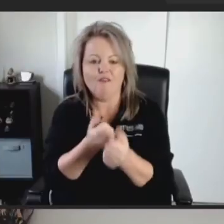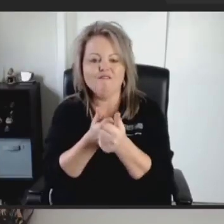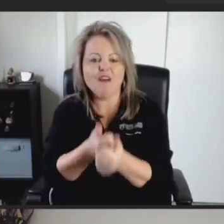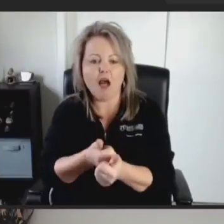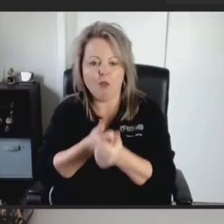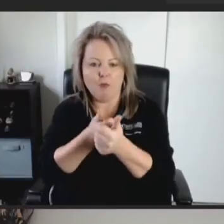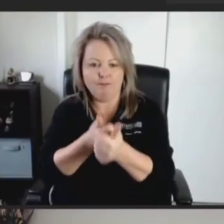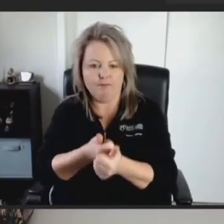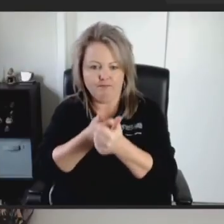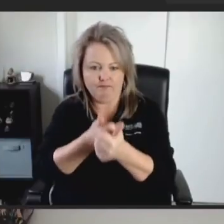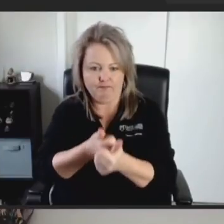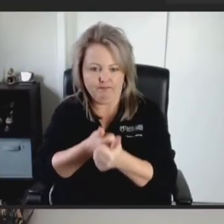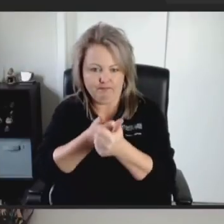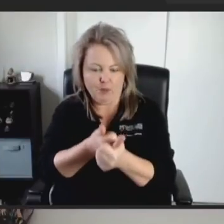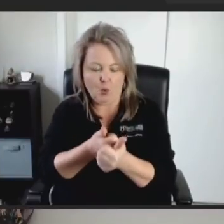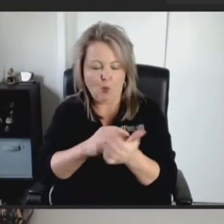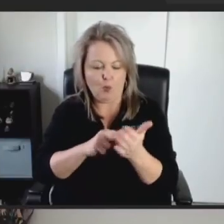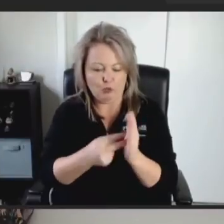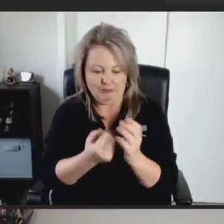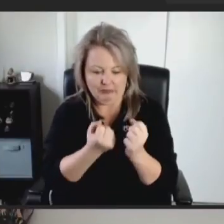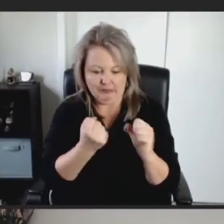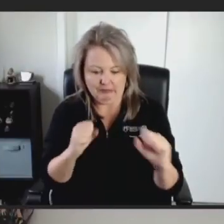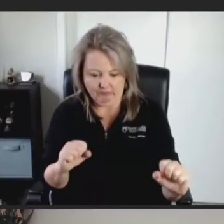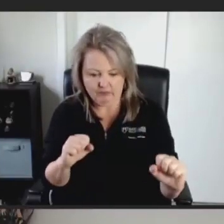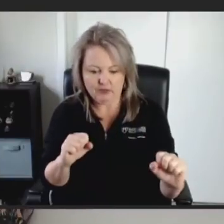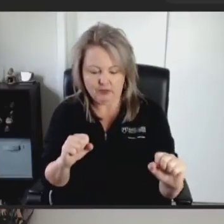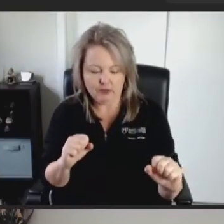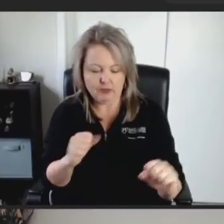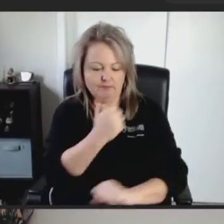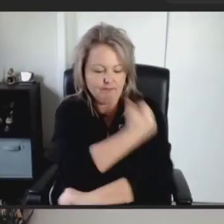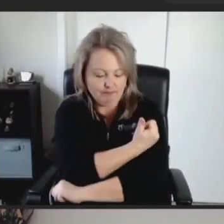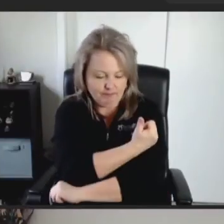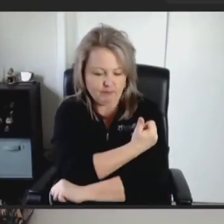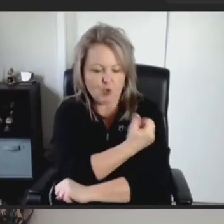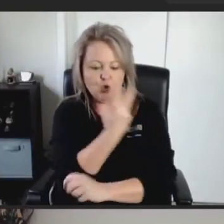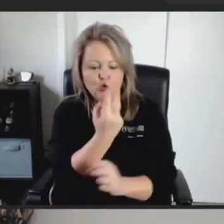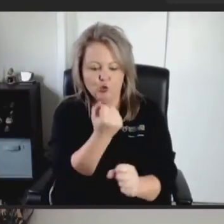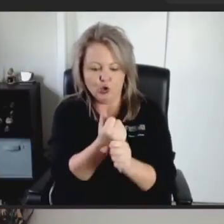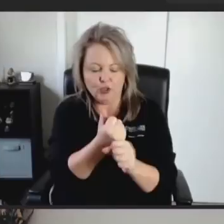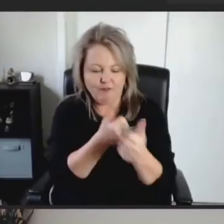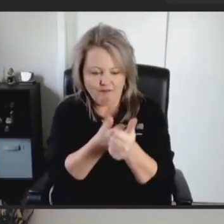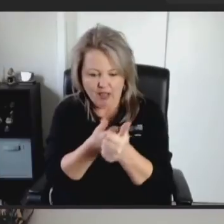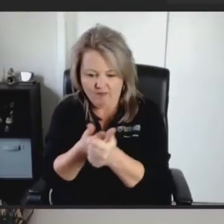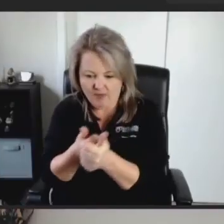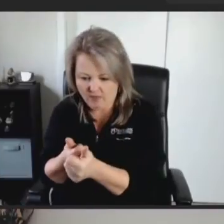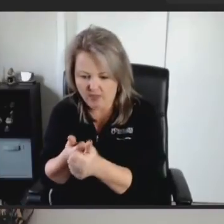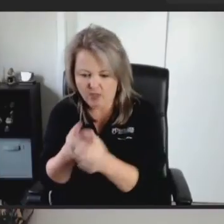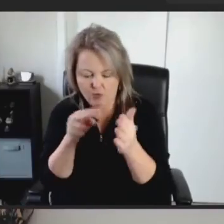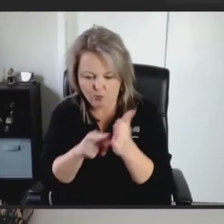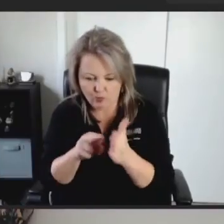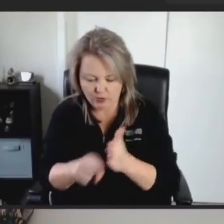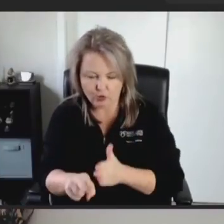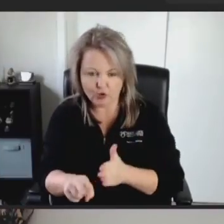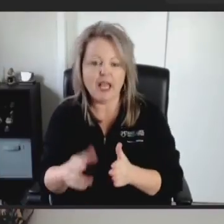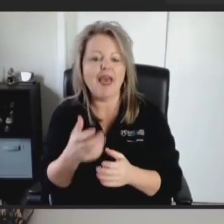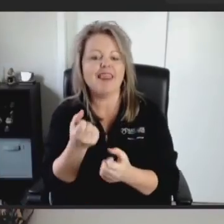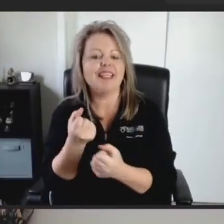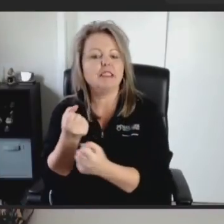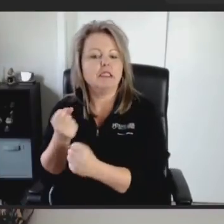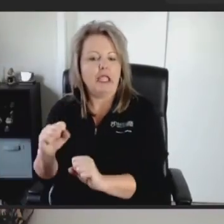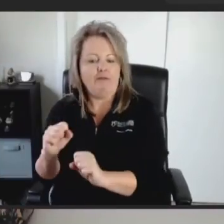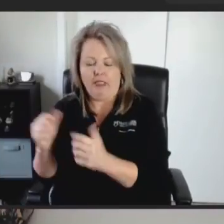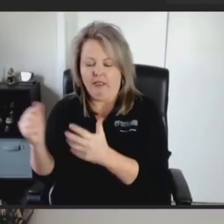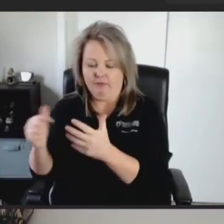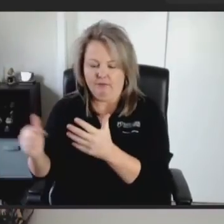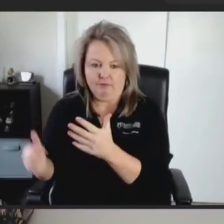the long-term safety is in place. Third, there's going to be safety mechanisms in place that we